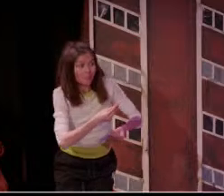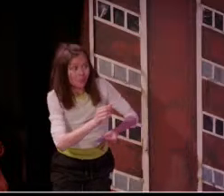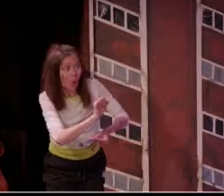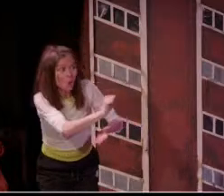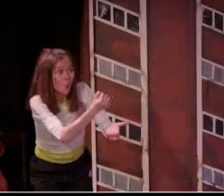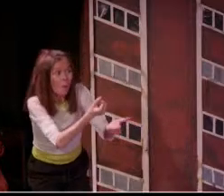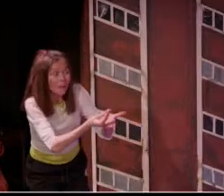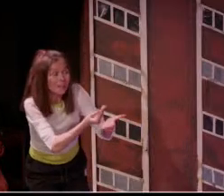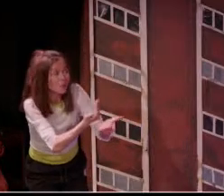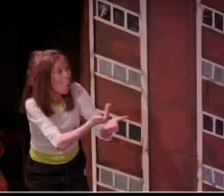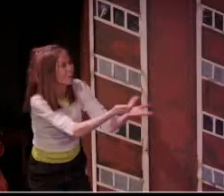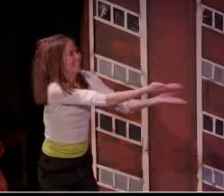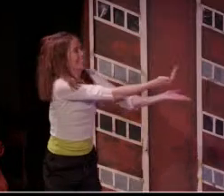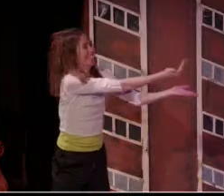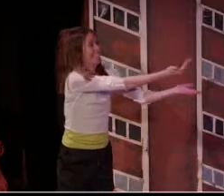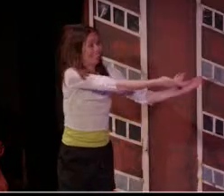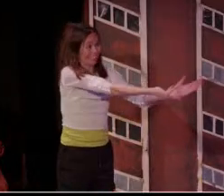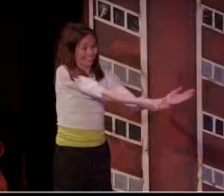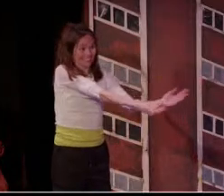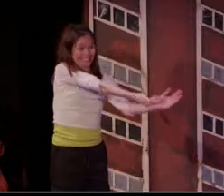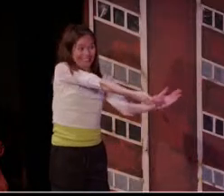your money.